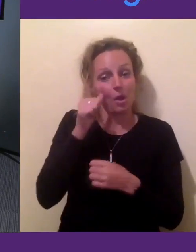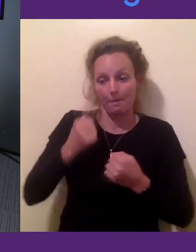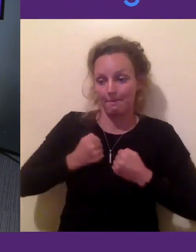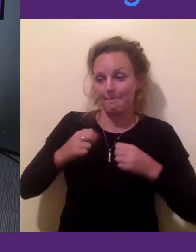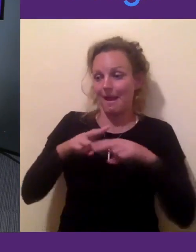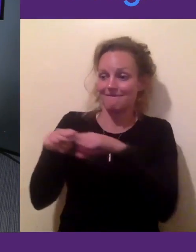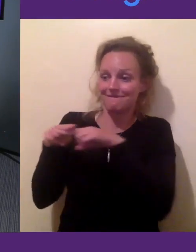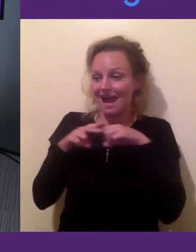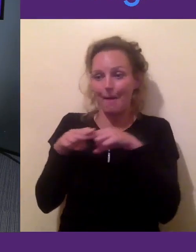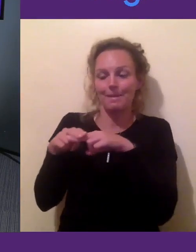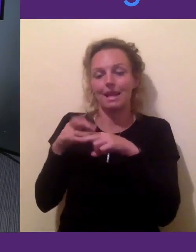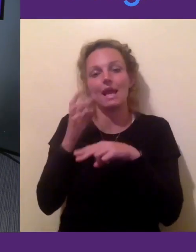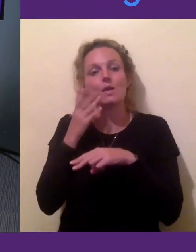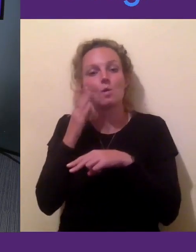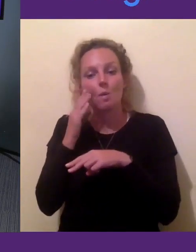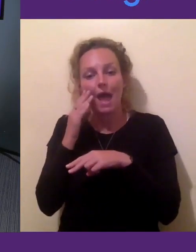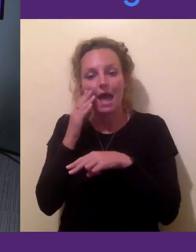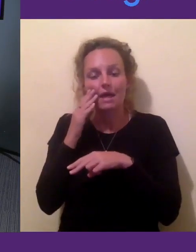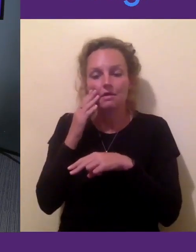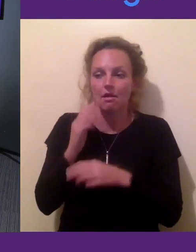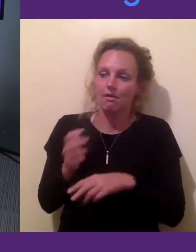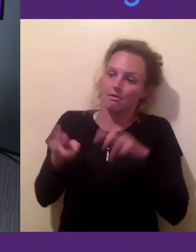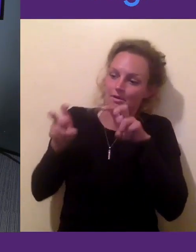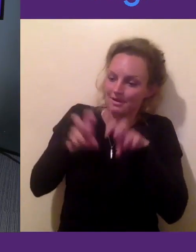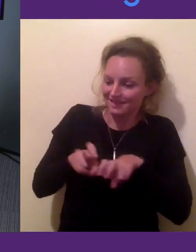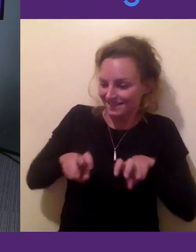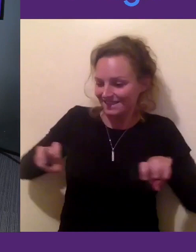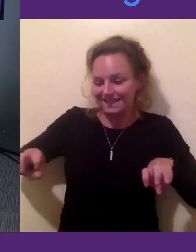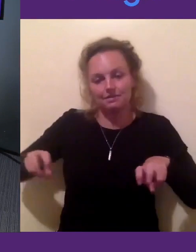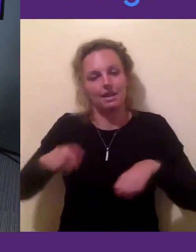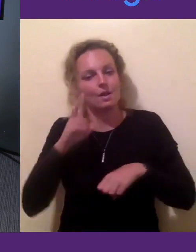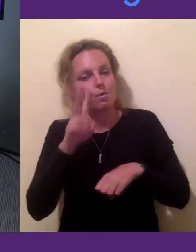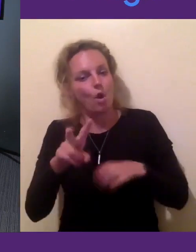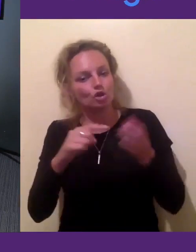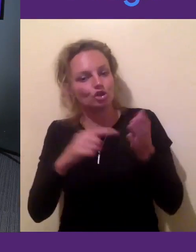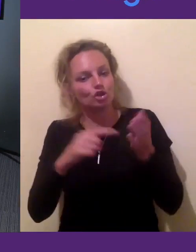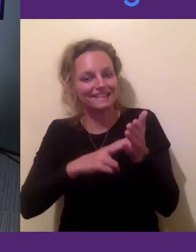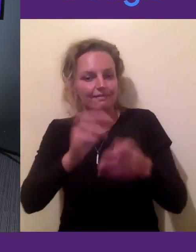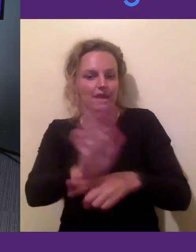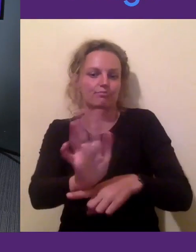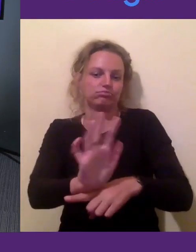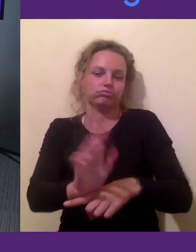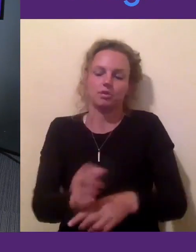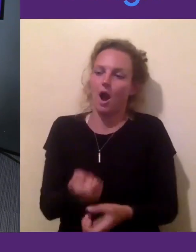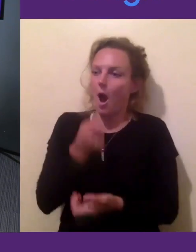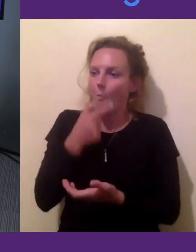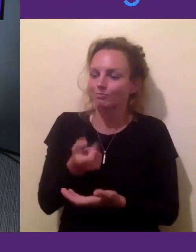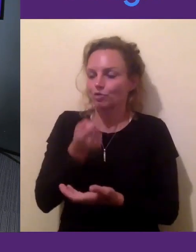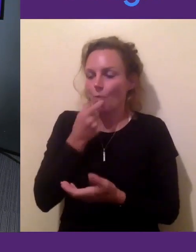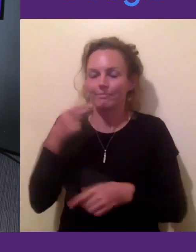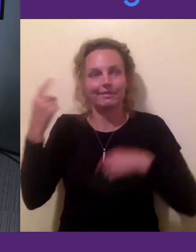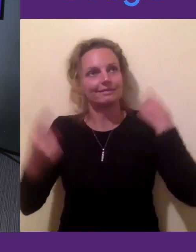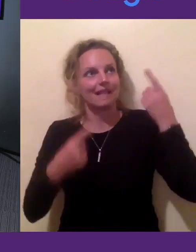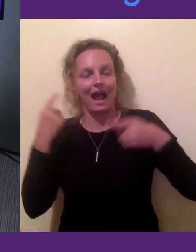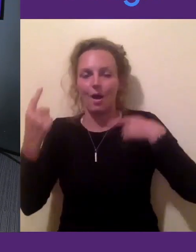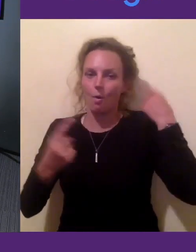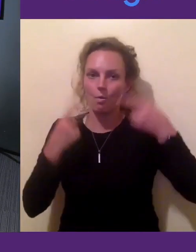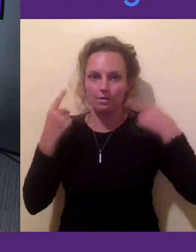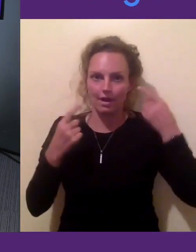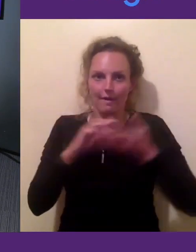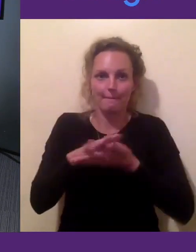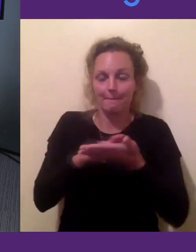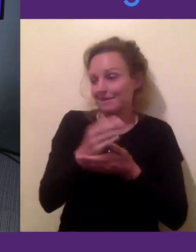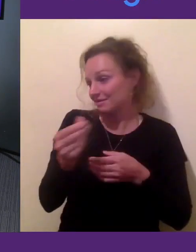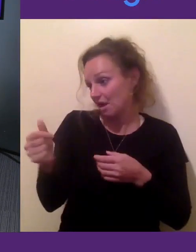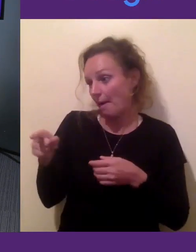chewing can, drown out even the most vibrant action movie. So, I think we're part of that statistic.